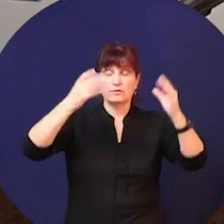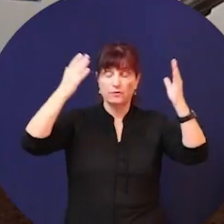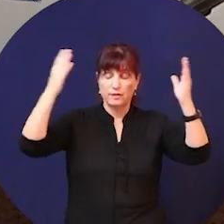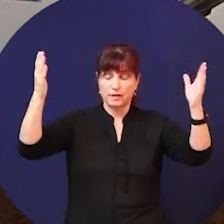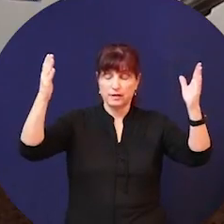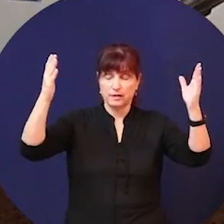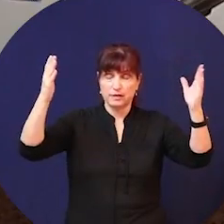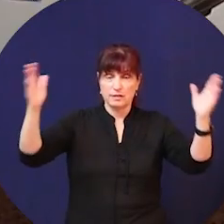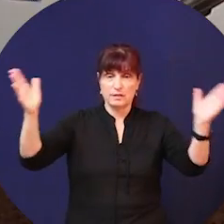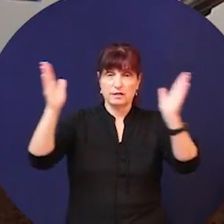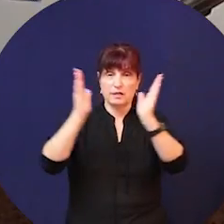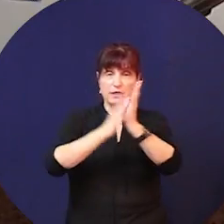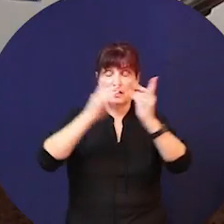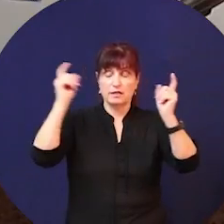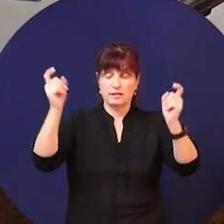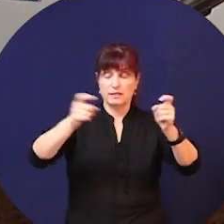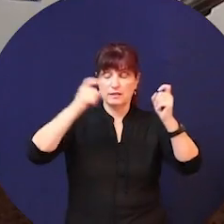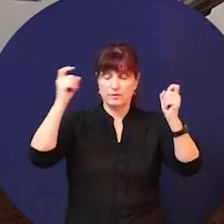alleluia,